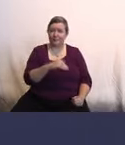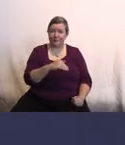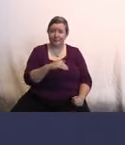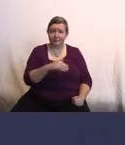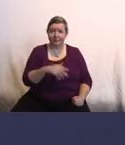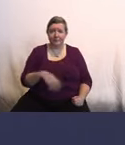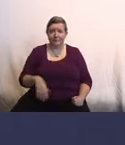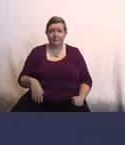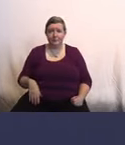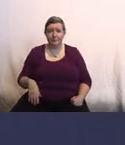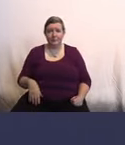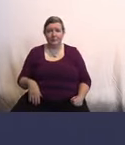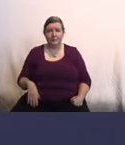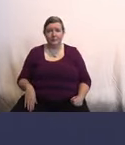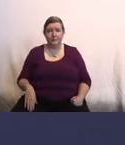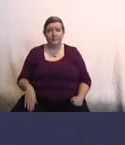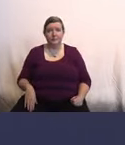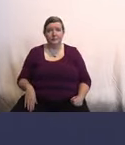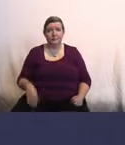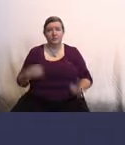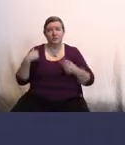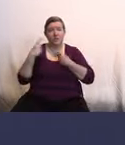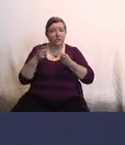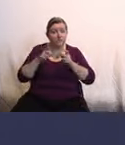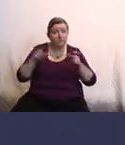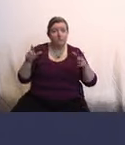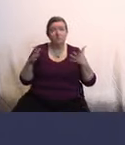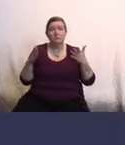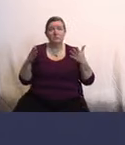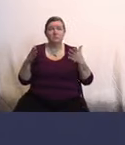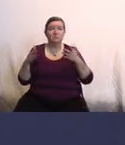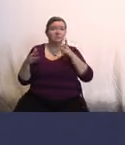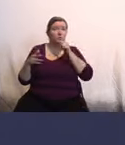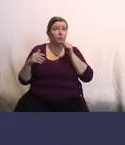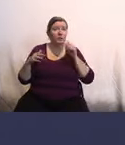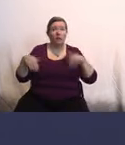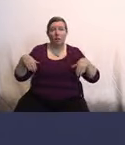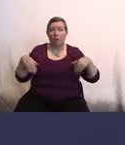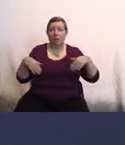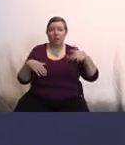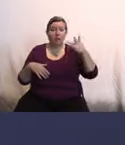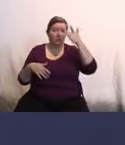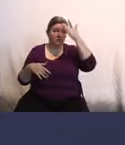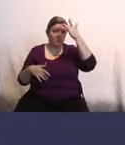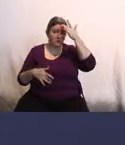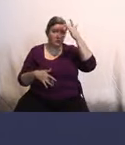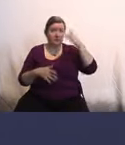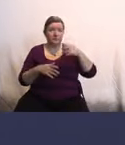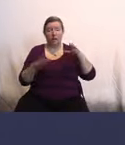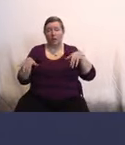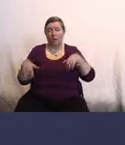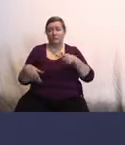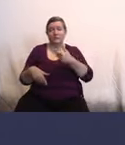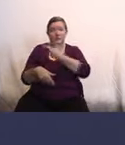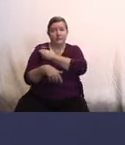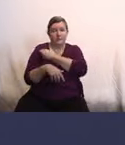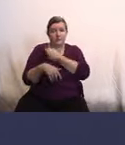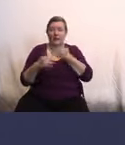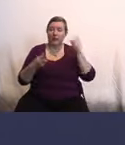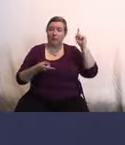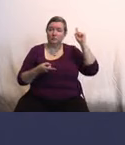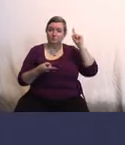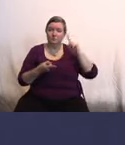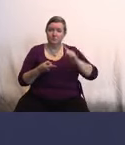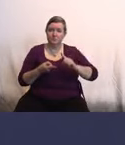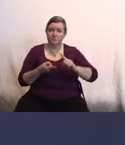thing in terms of the uninfected people left to infect, but never say never with this thing. I think it is